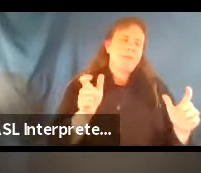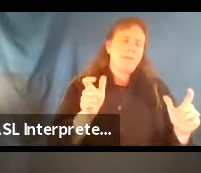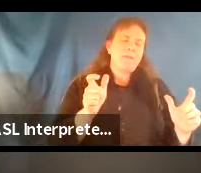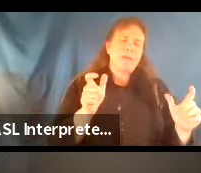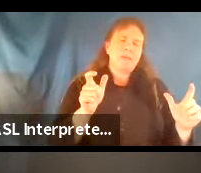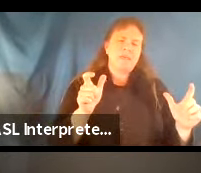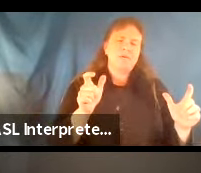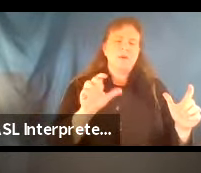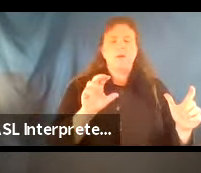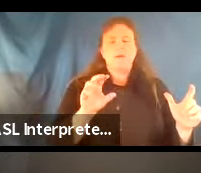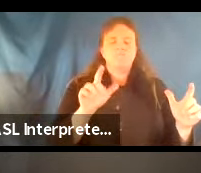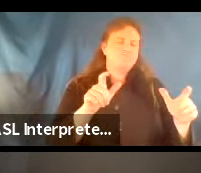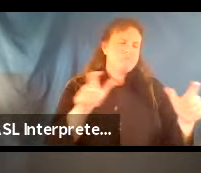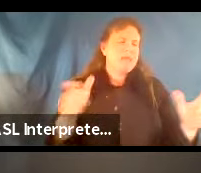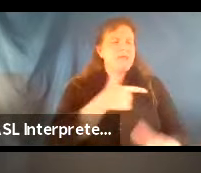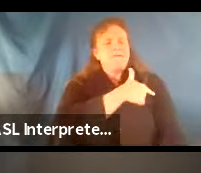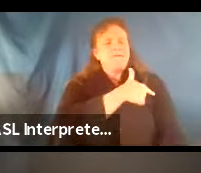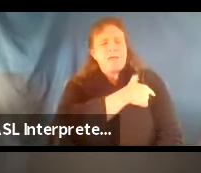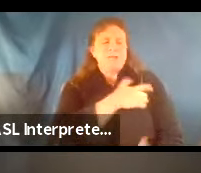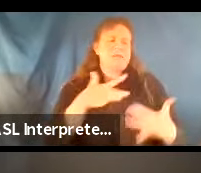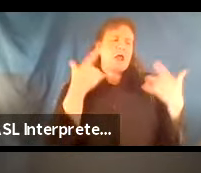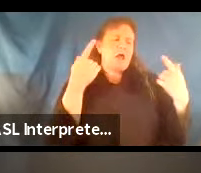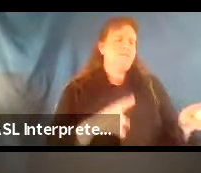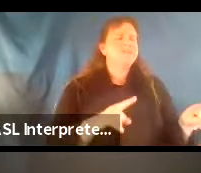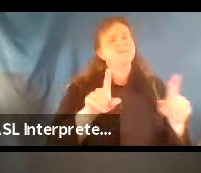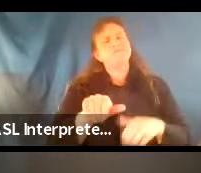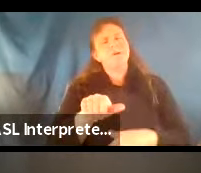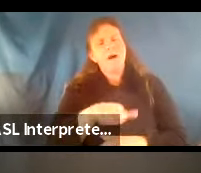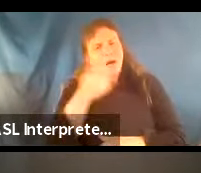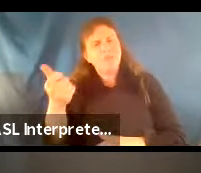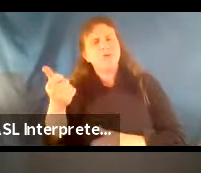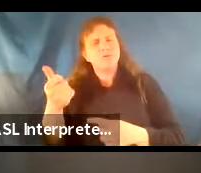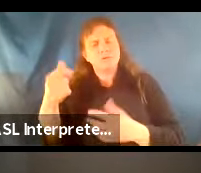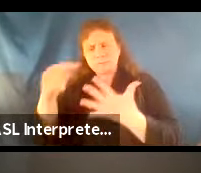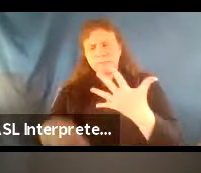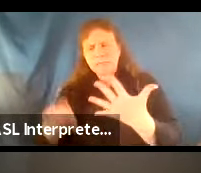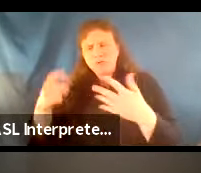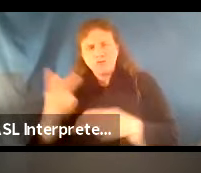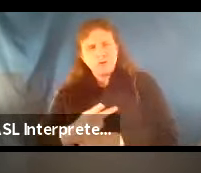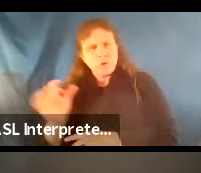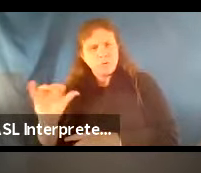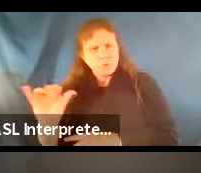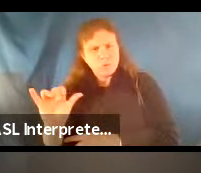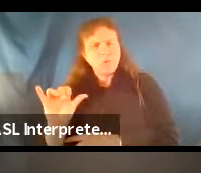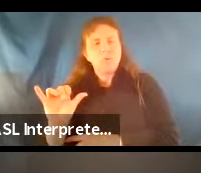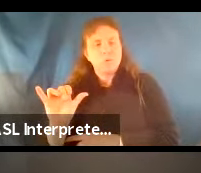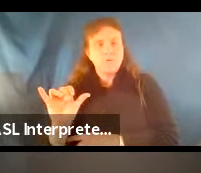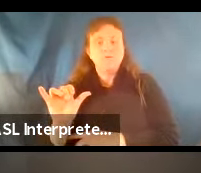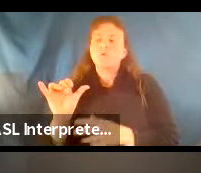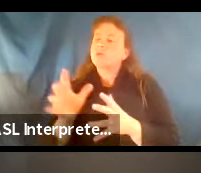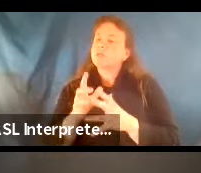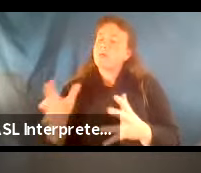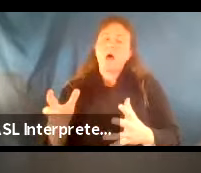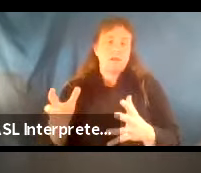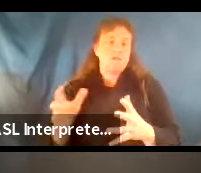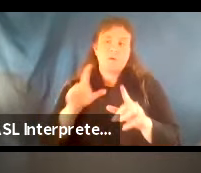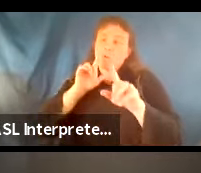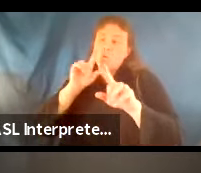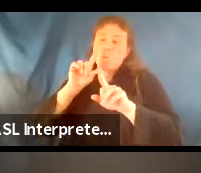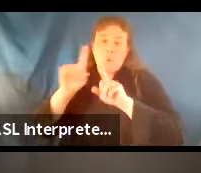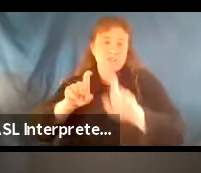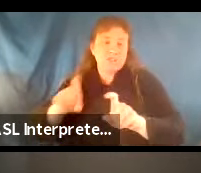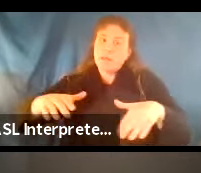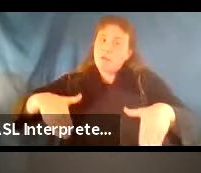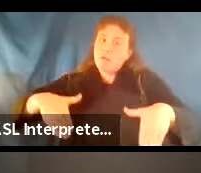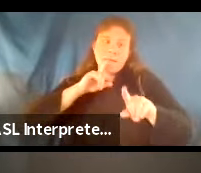to be very important. So there's still a lot of unanswered questions based on conversations that are currently being had